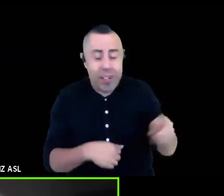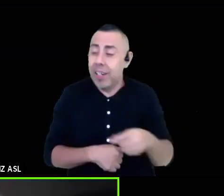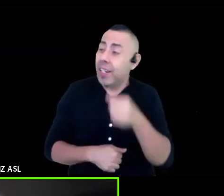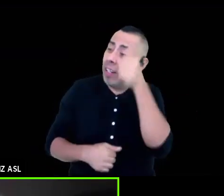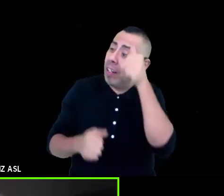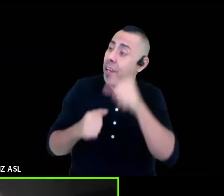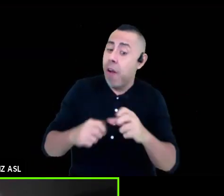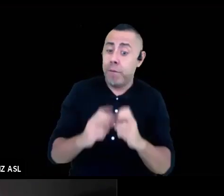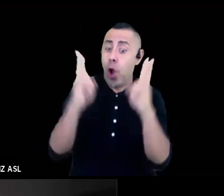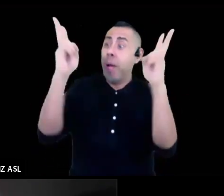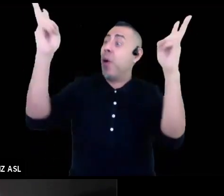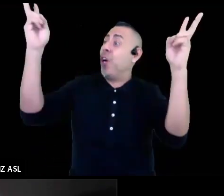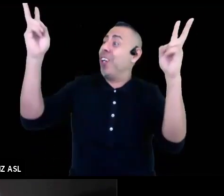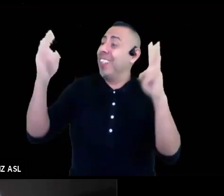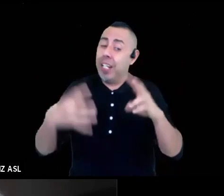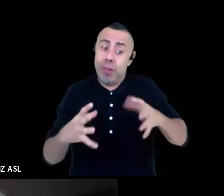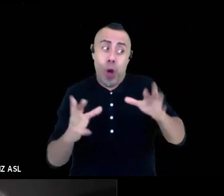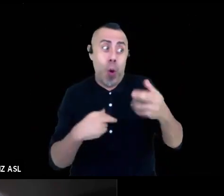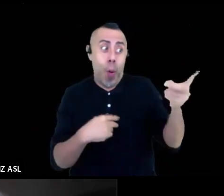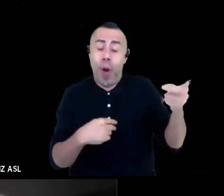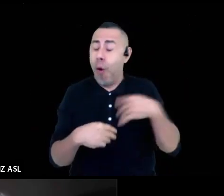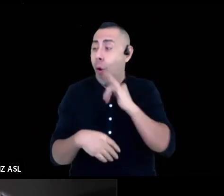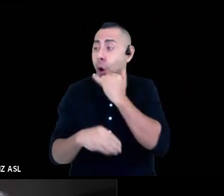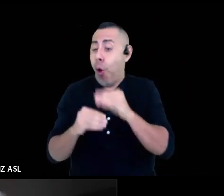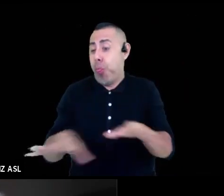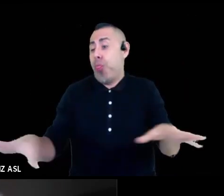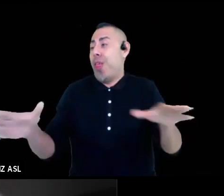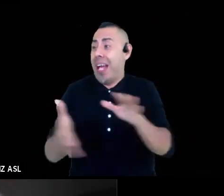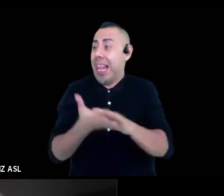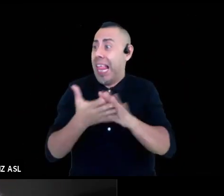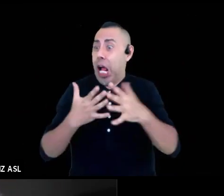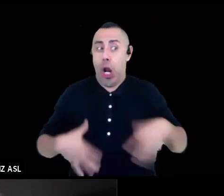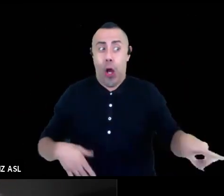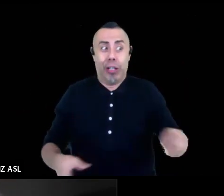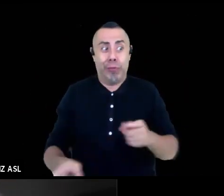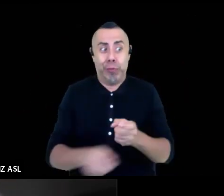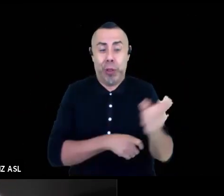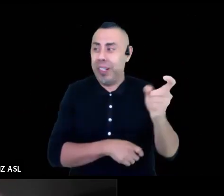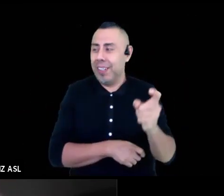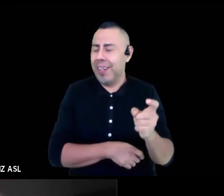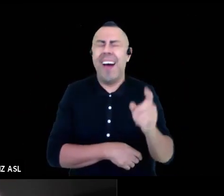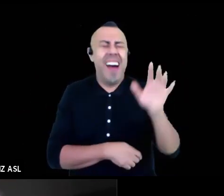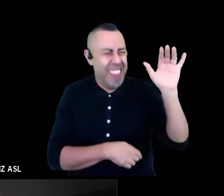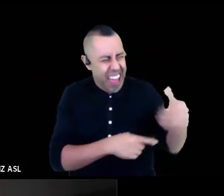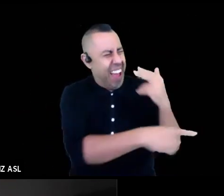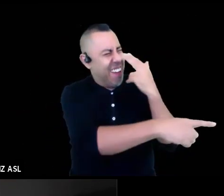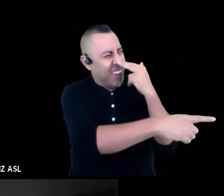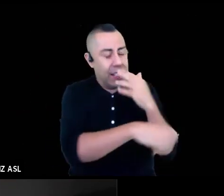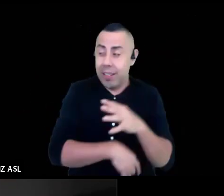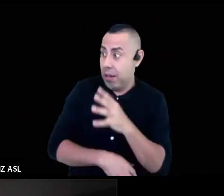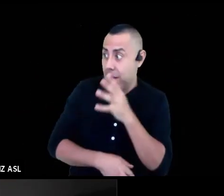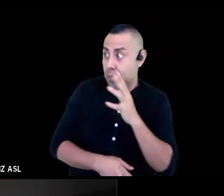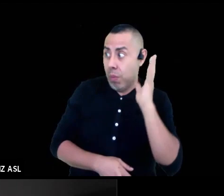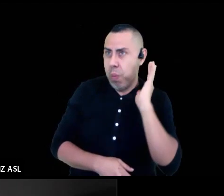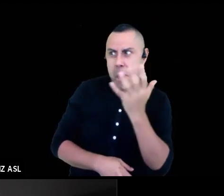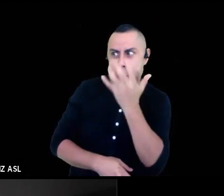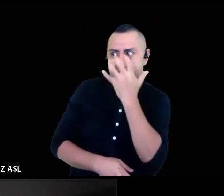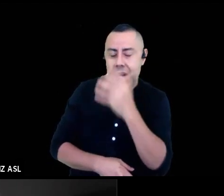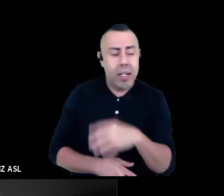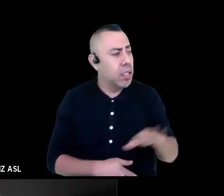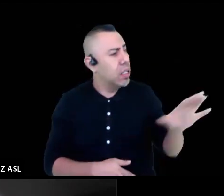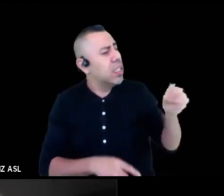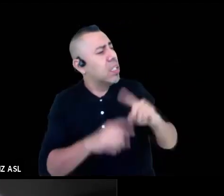clean clothes. That was funny. Mom was mad. But you laughed. We were laughing,